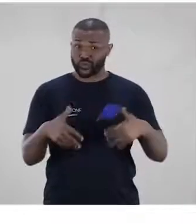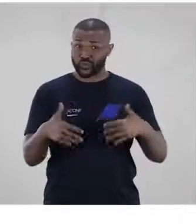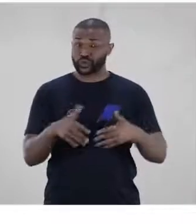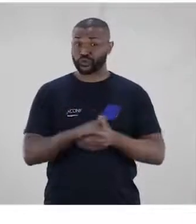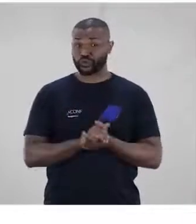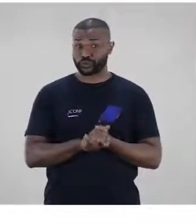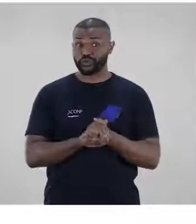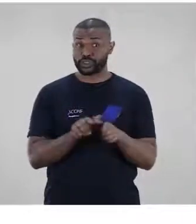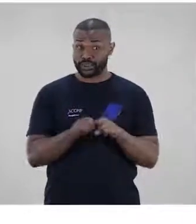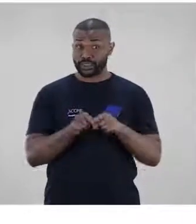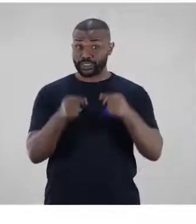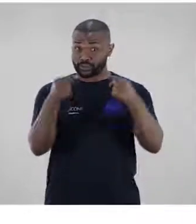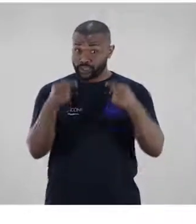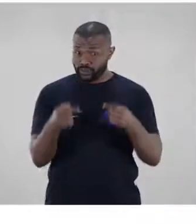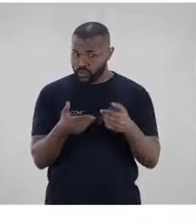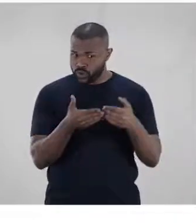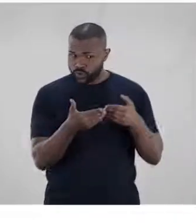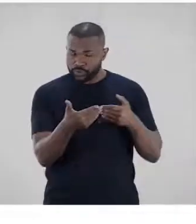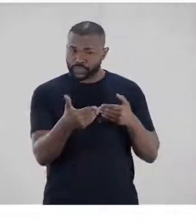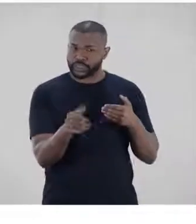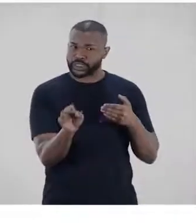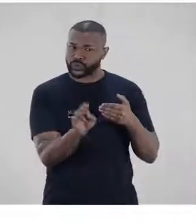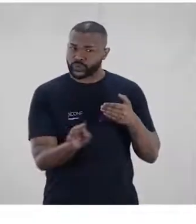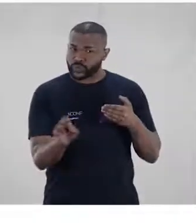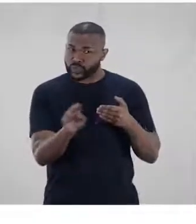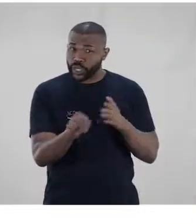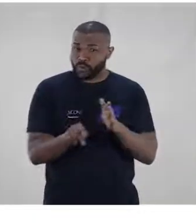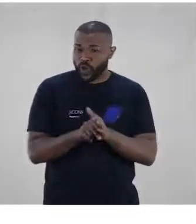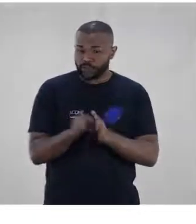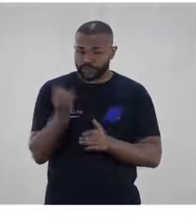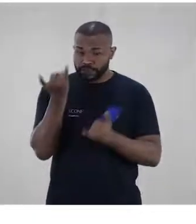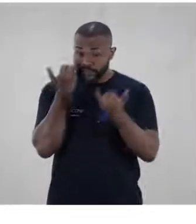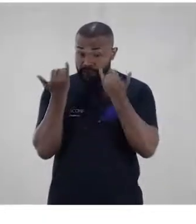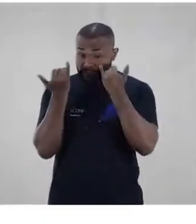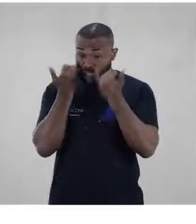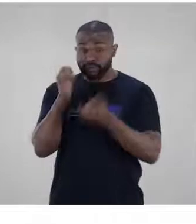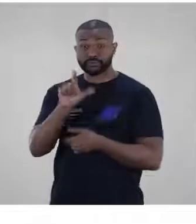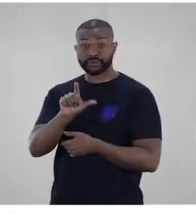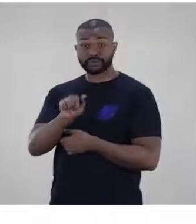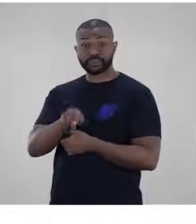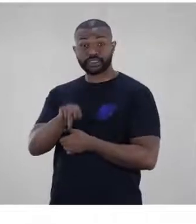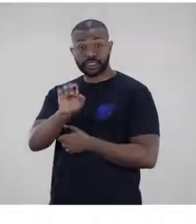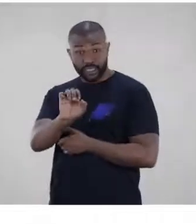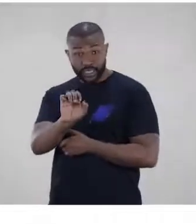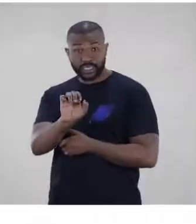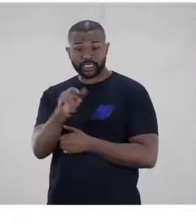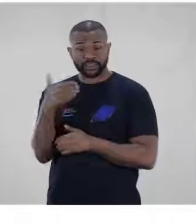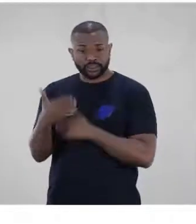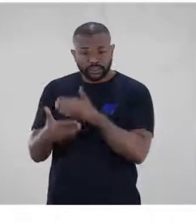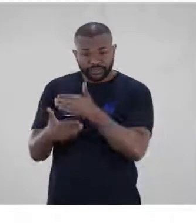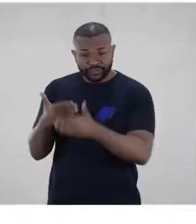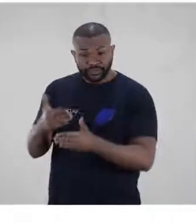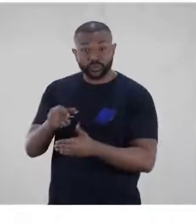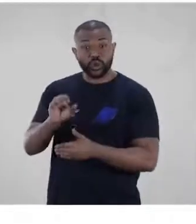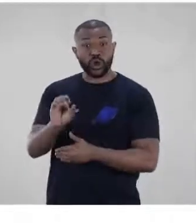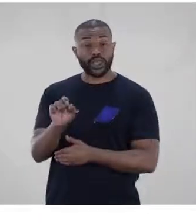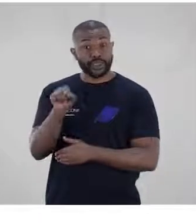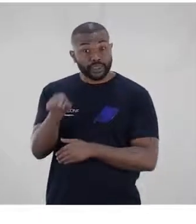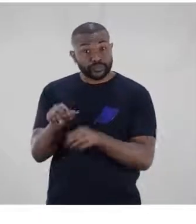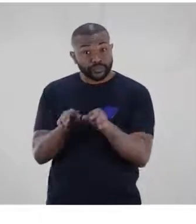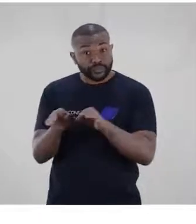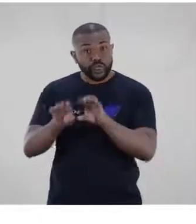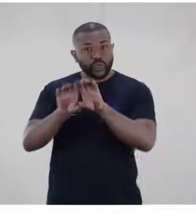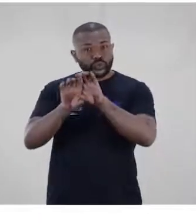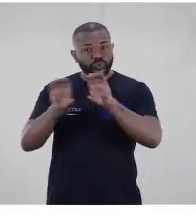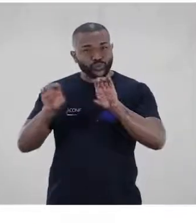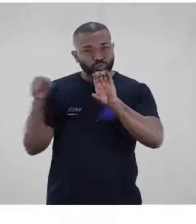cost and, the challenges of implementing even data lake, now we have the next generation, which is build the data lake, but build it